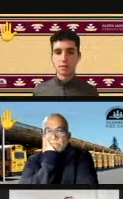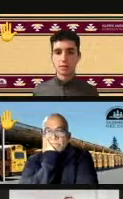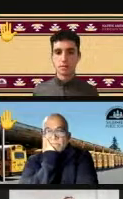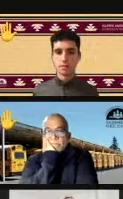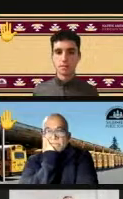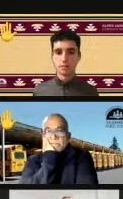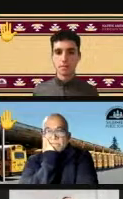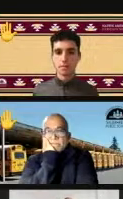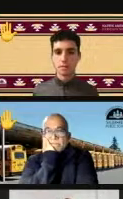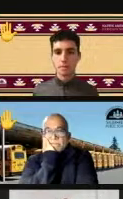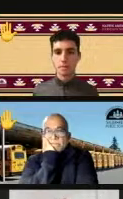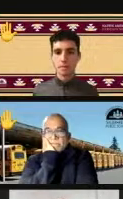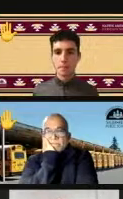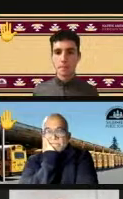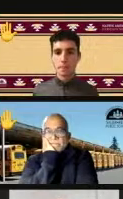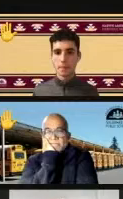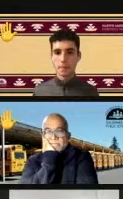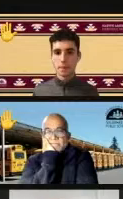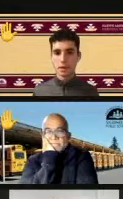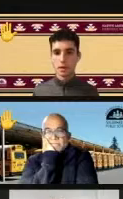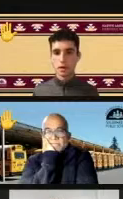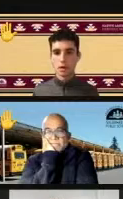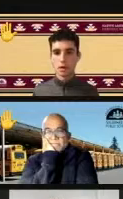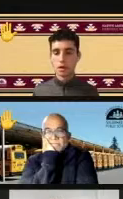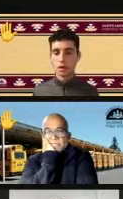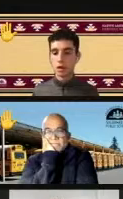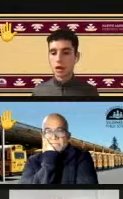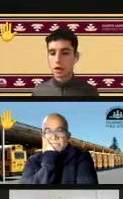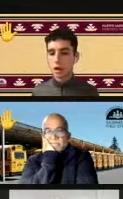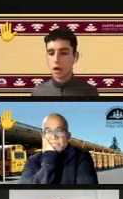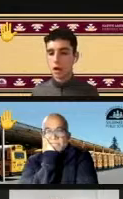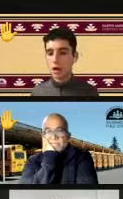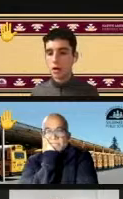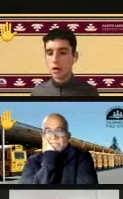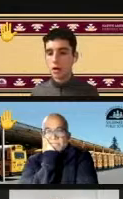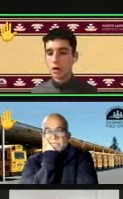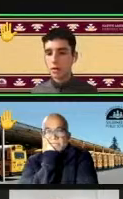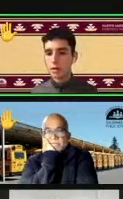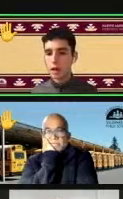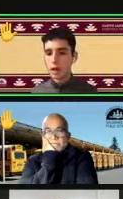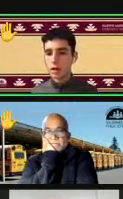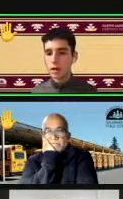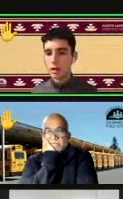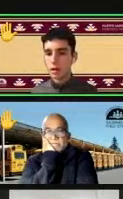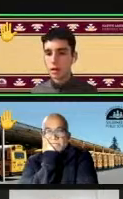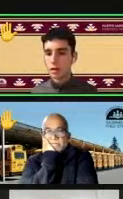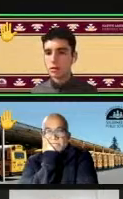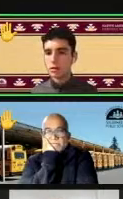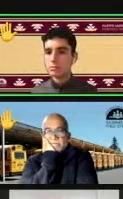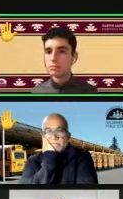It should. Christy's sharing her screen. Maybe it got hidden behind your Zoom window.